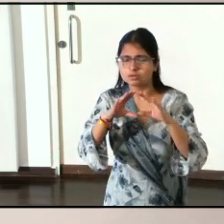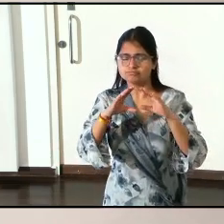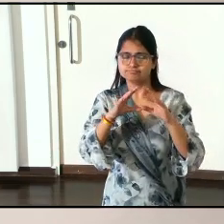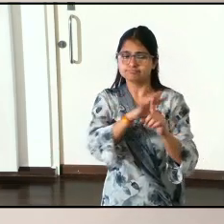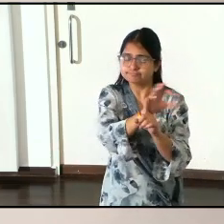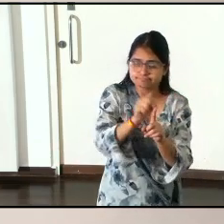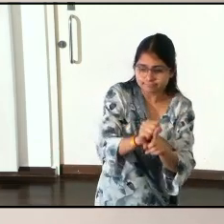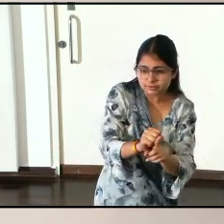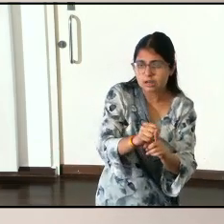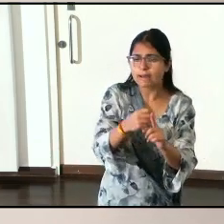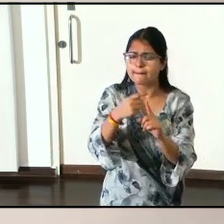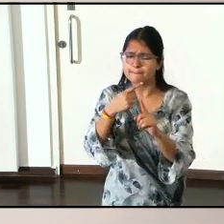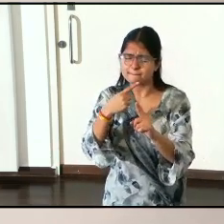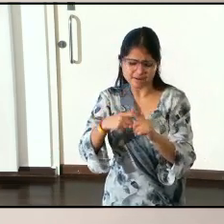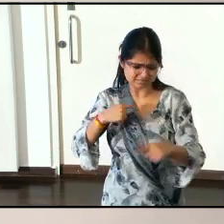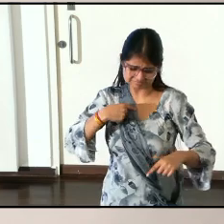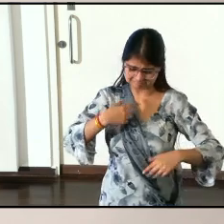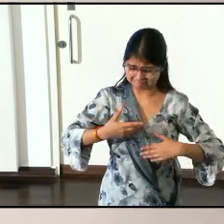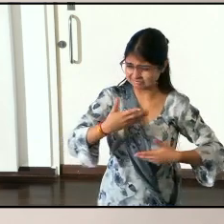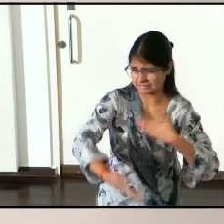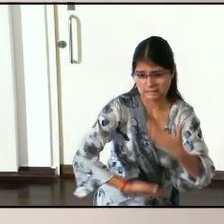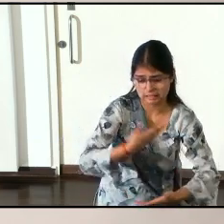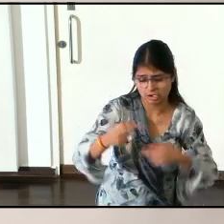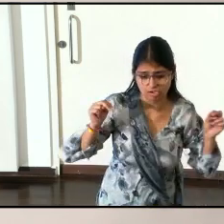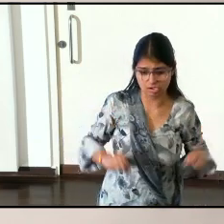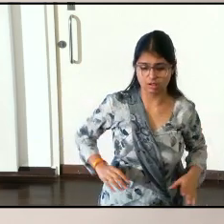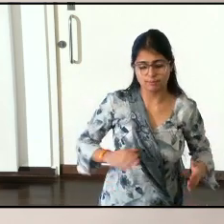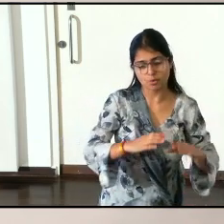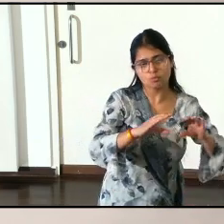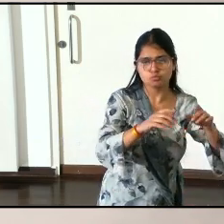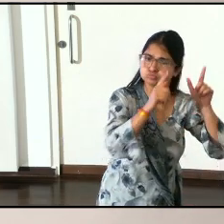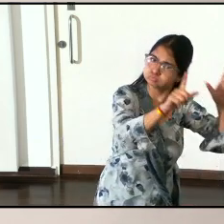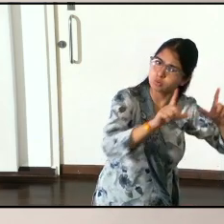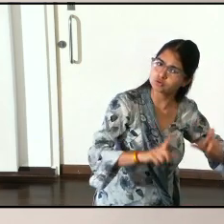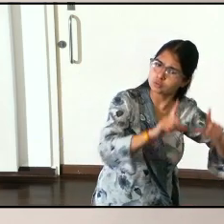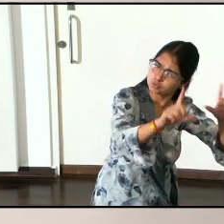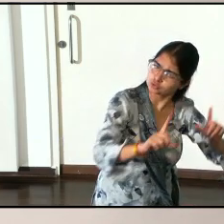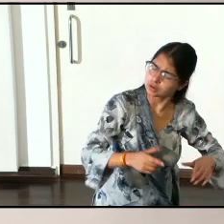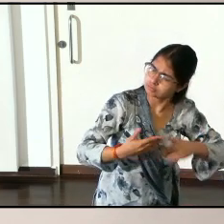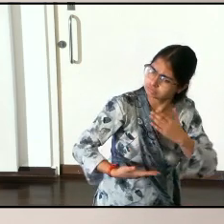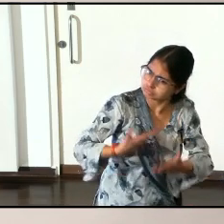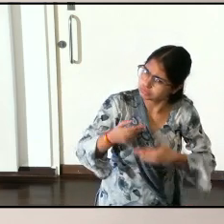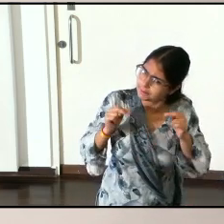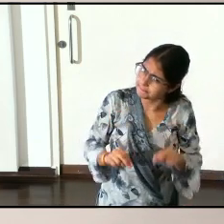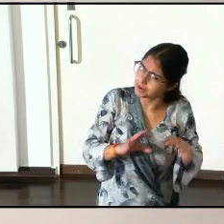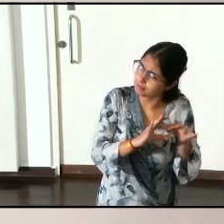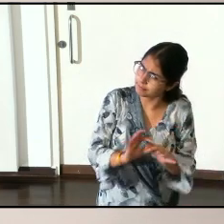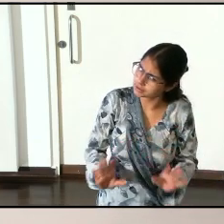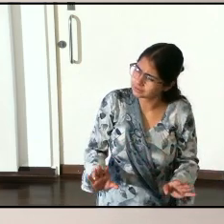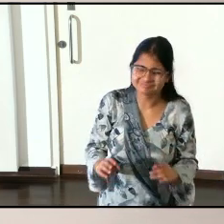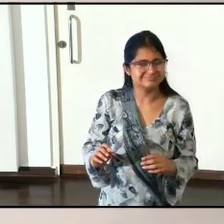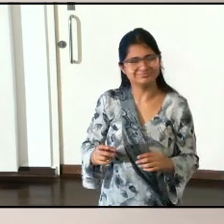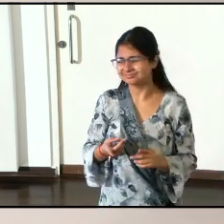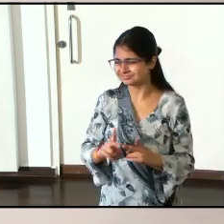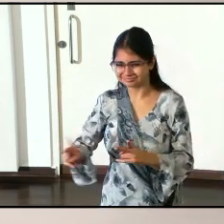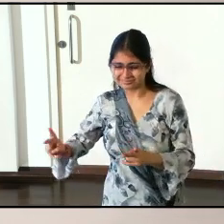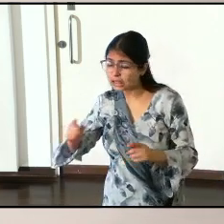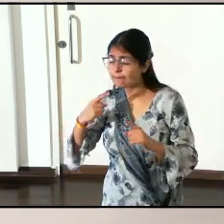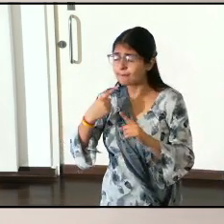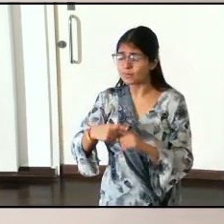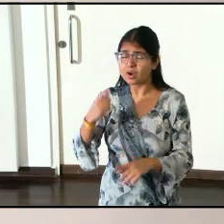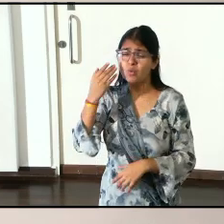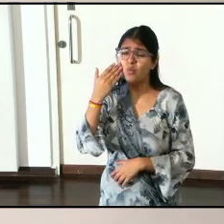I don't teach necessarily things to do with posters, but I certainly will do that now, partly because